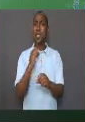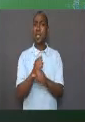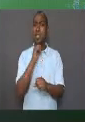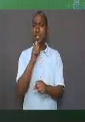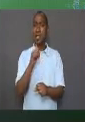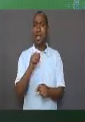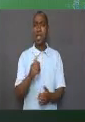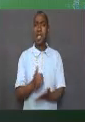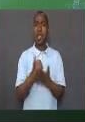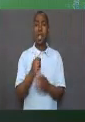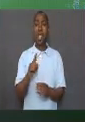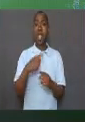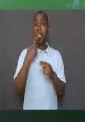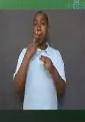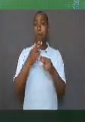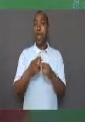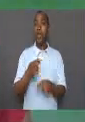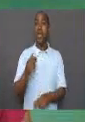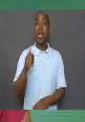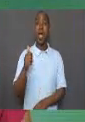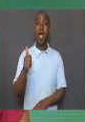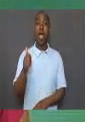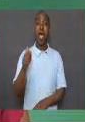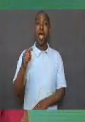is called agglutination.